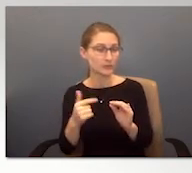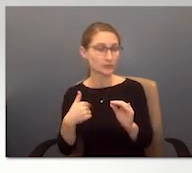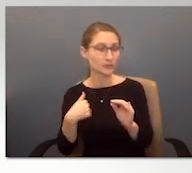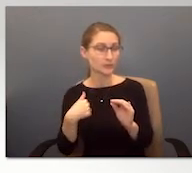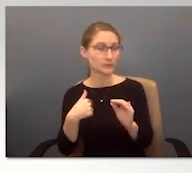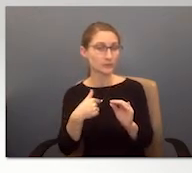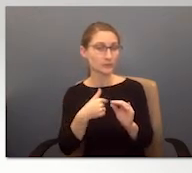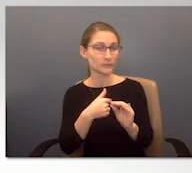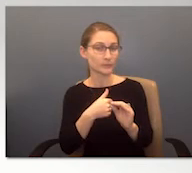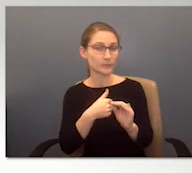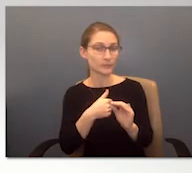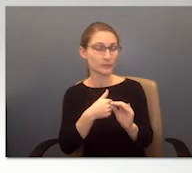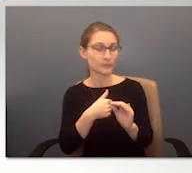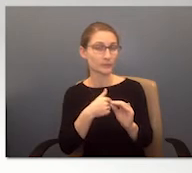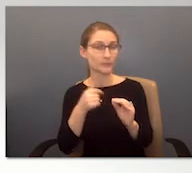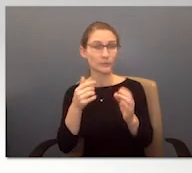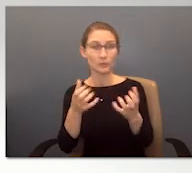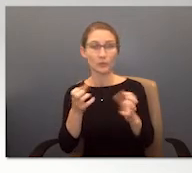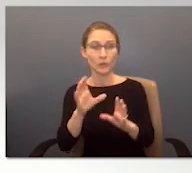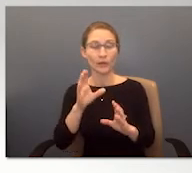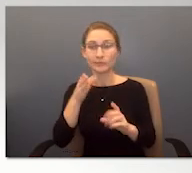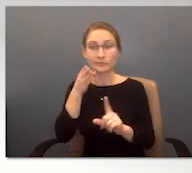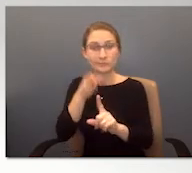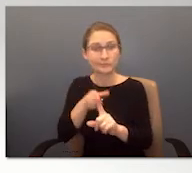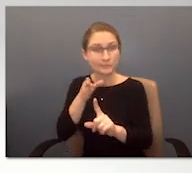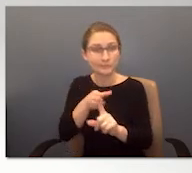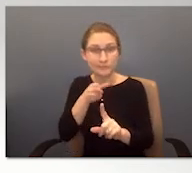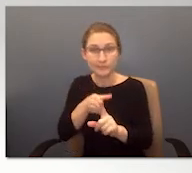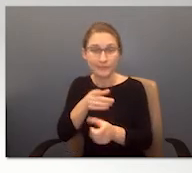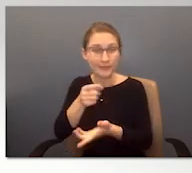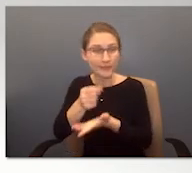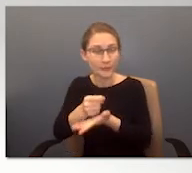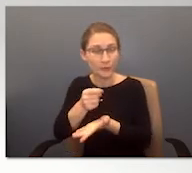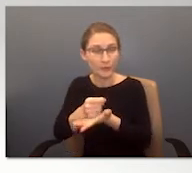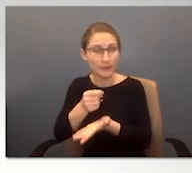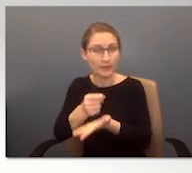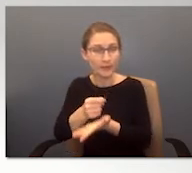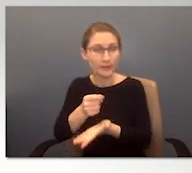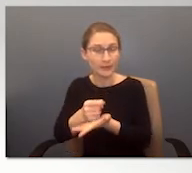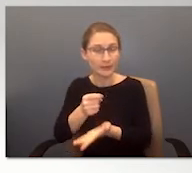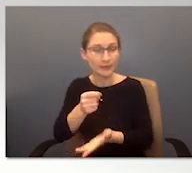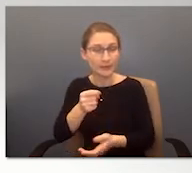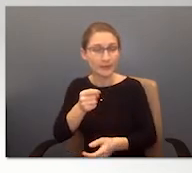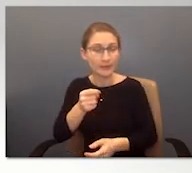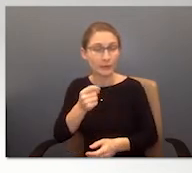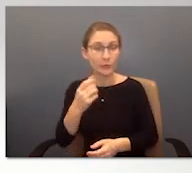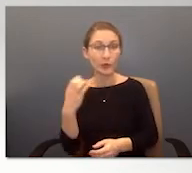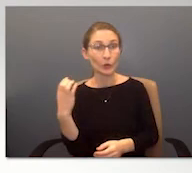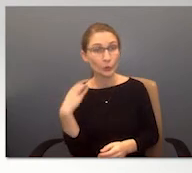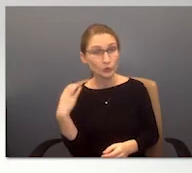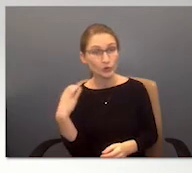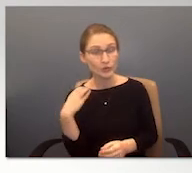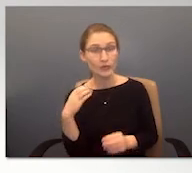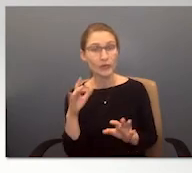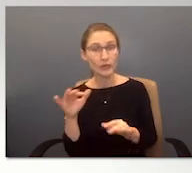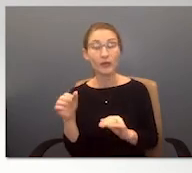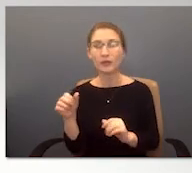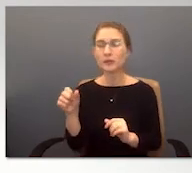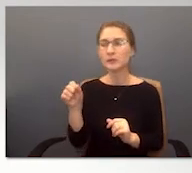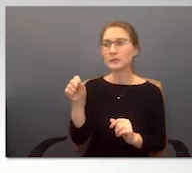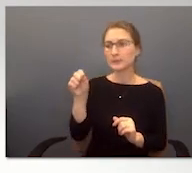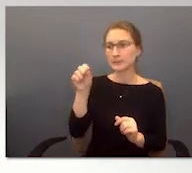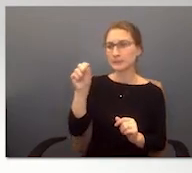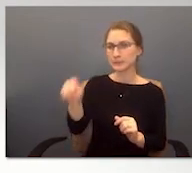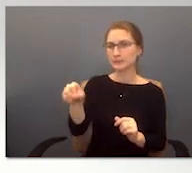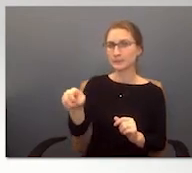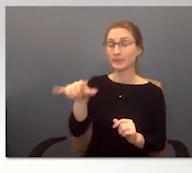We don't want the children having too much therapy. It takes away from their time. It's a family model. It's a coaching model. And that it is, but